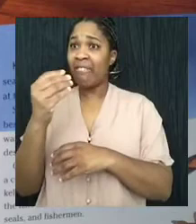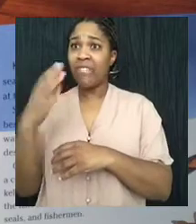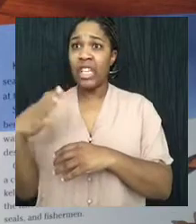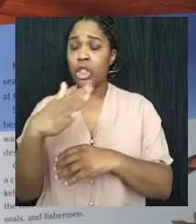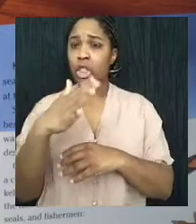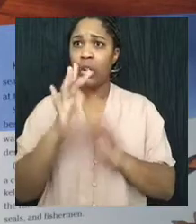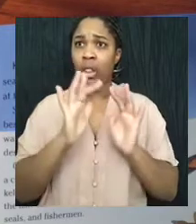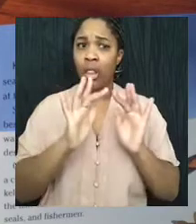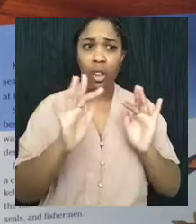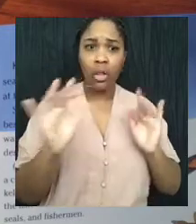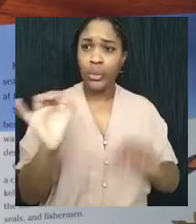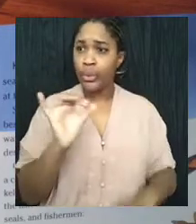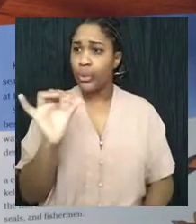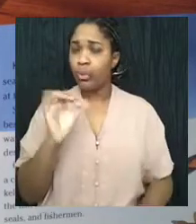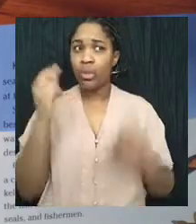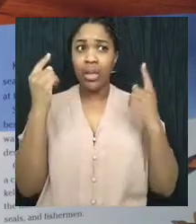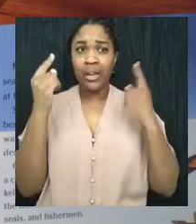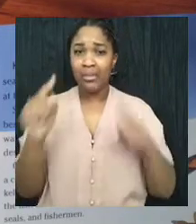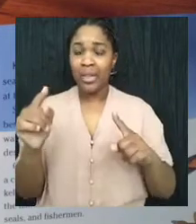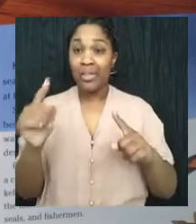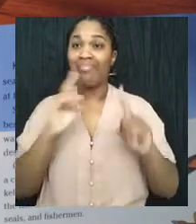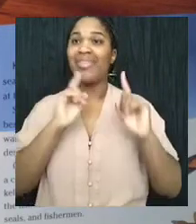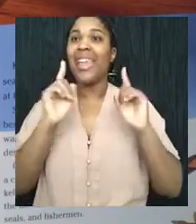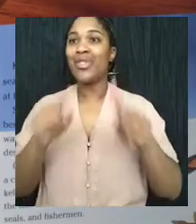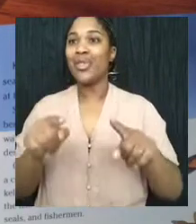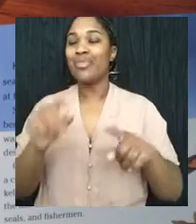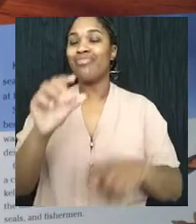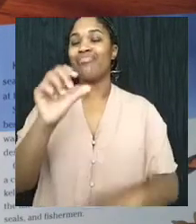happened? The answer lay in the kelp.